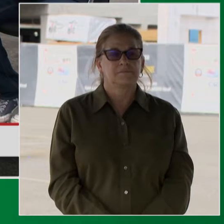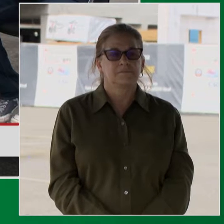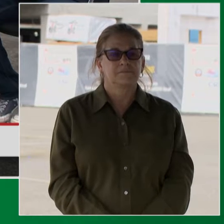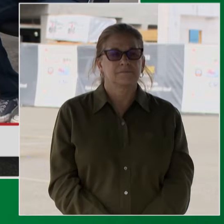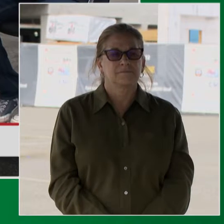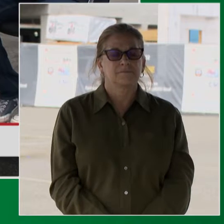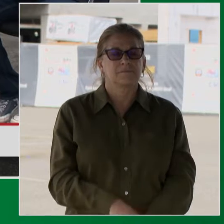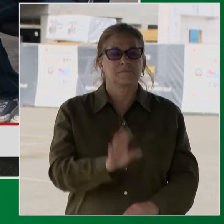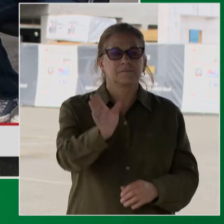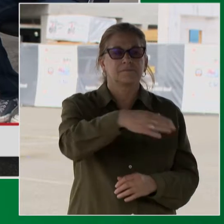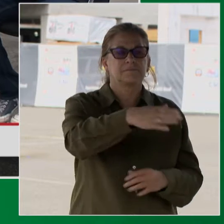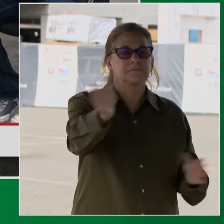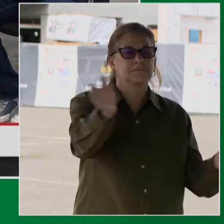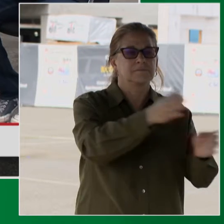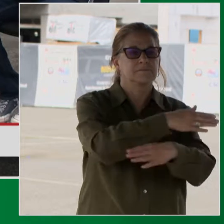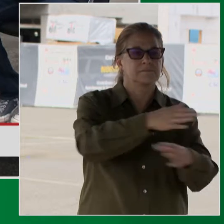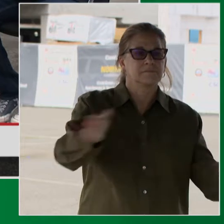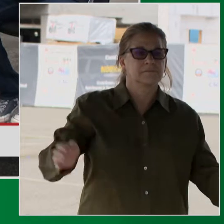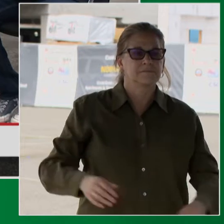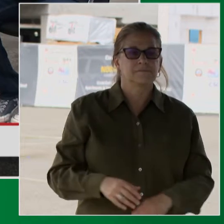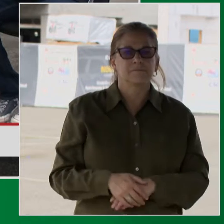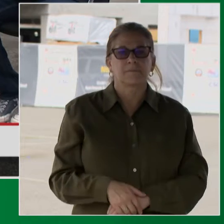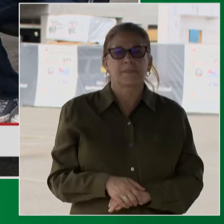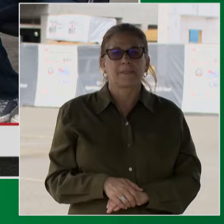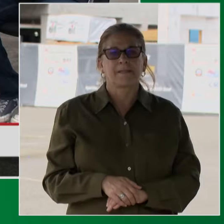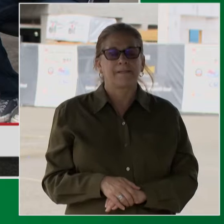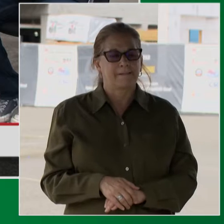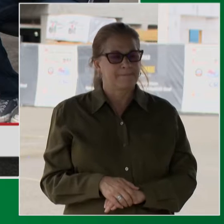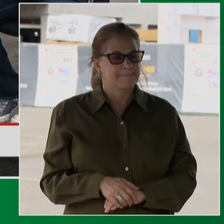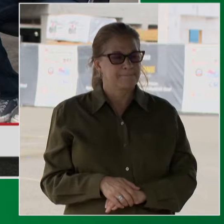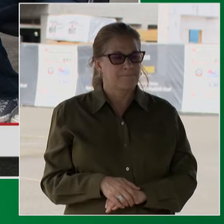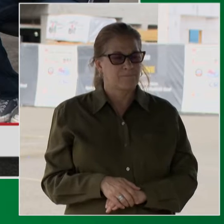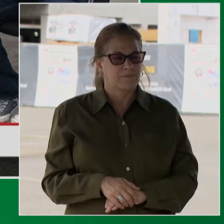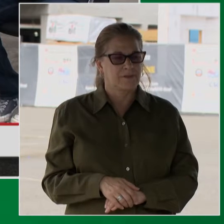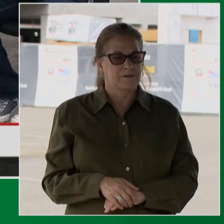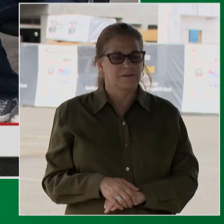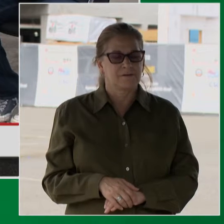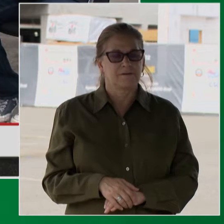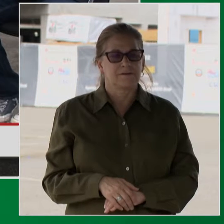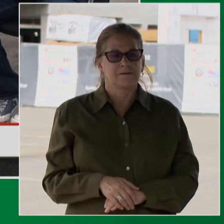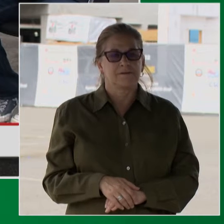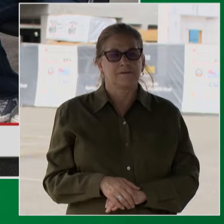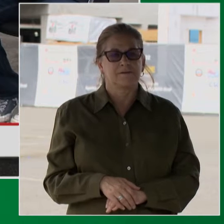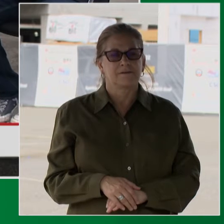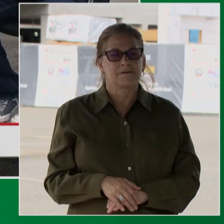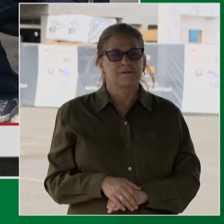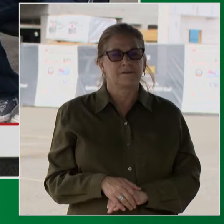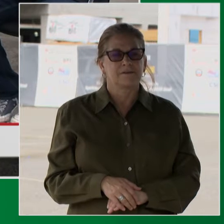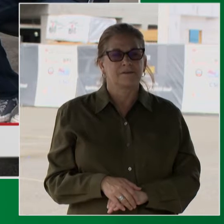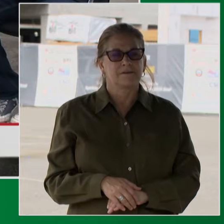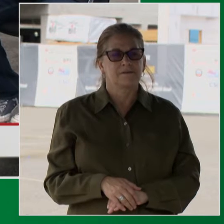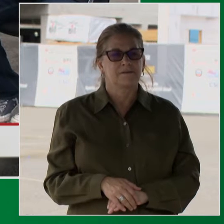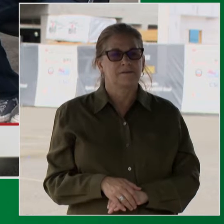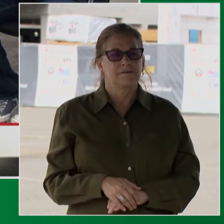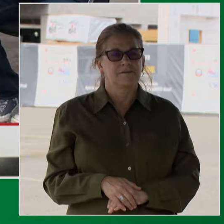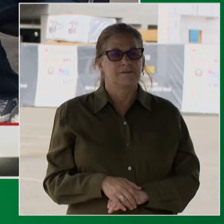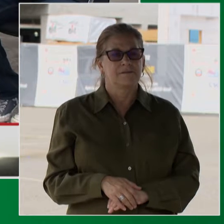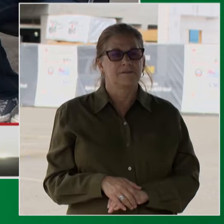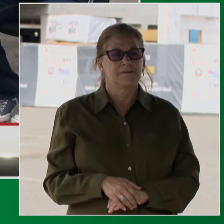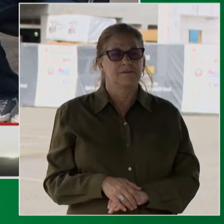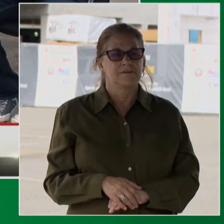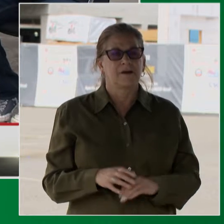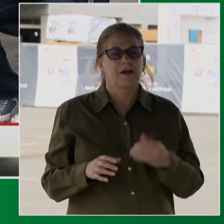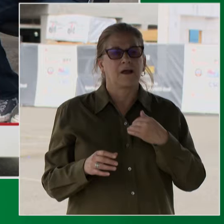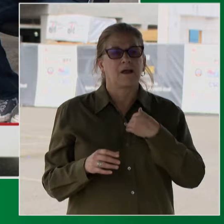right, today, but also comprehensive plan. So can't go without mentioning that. Sarosh just mentioned one site that was